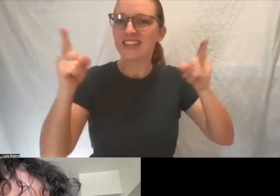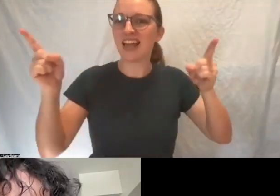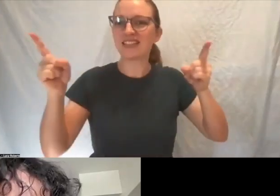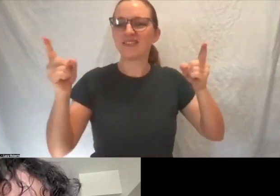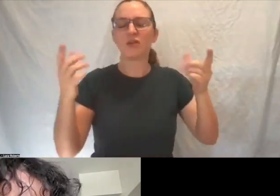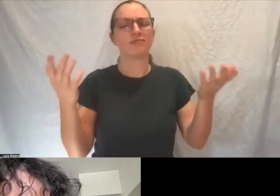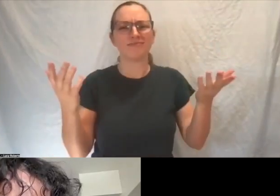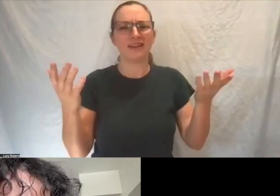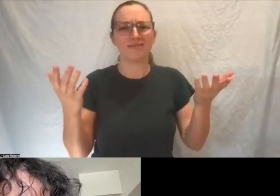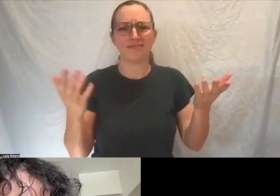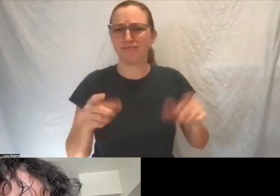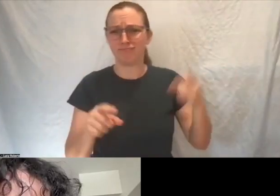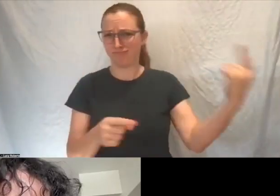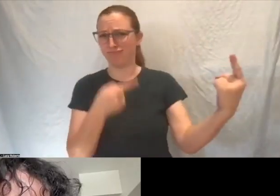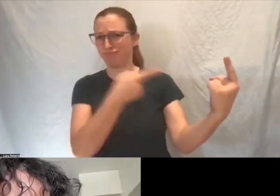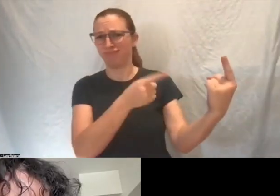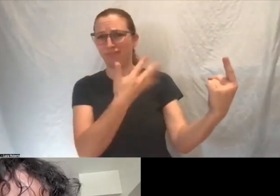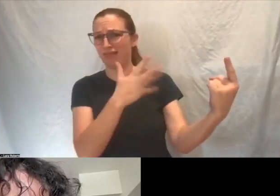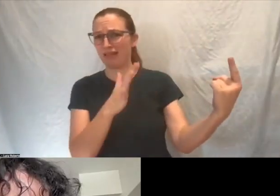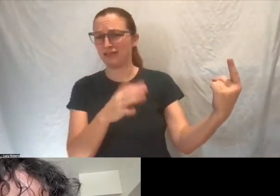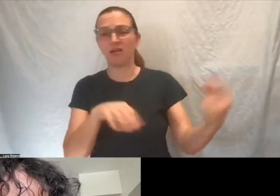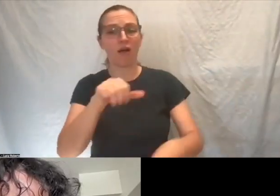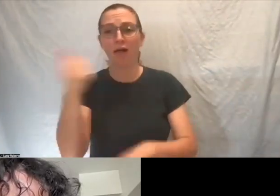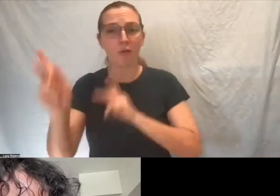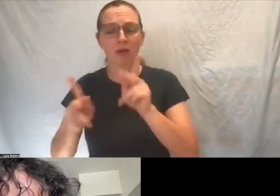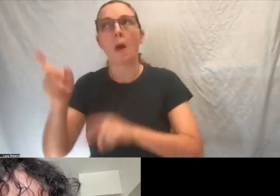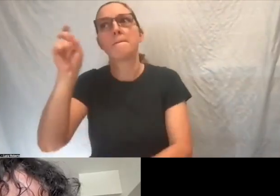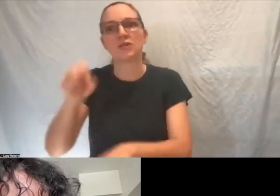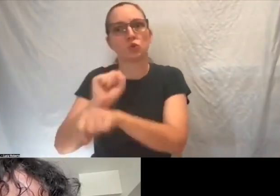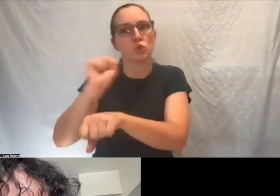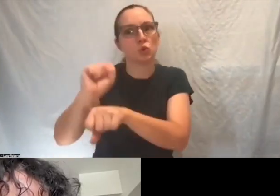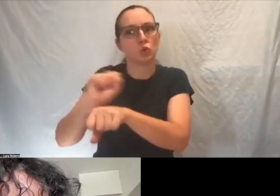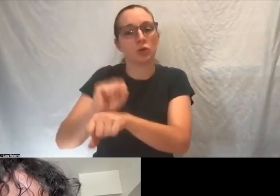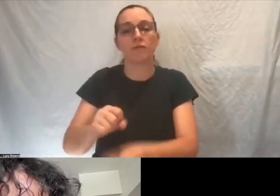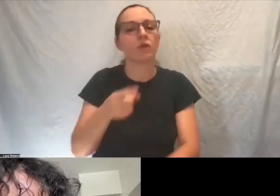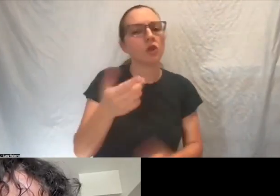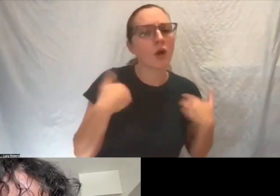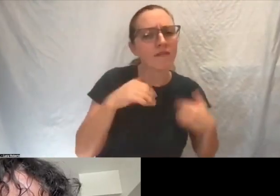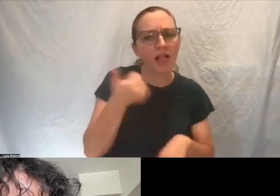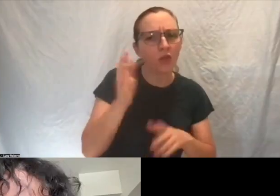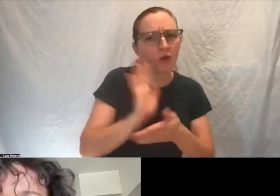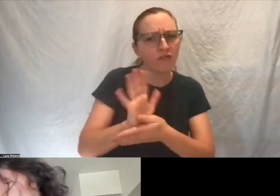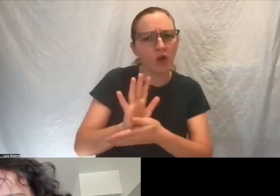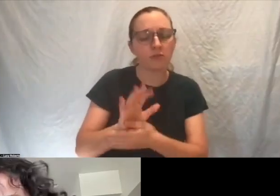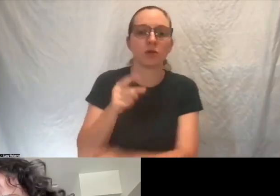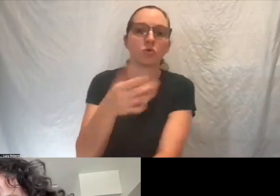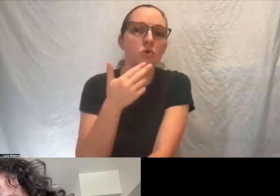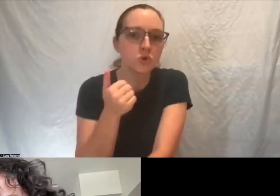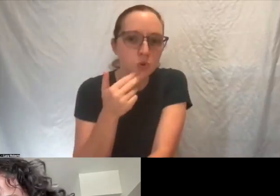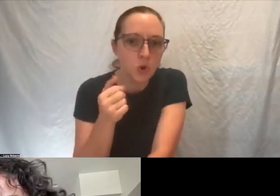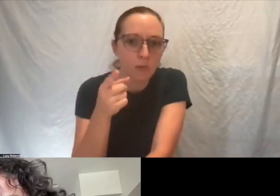you. Your film, you've done other films and you had a film, You're Adorable, that you